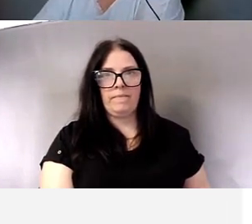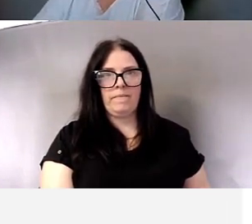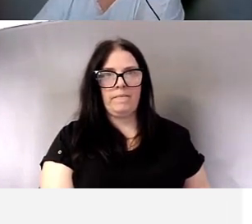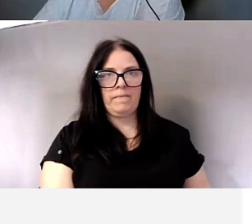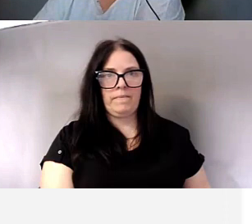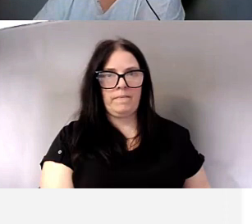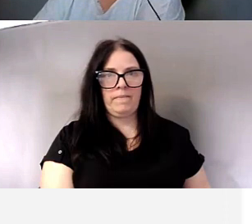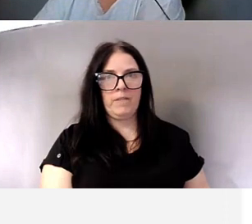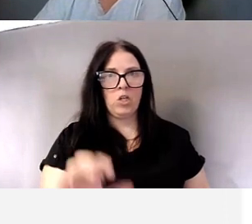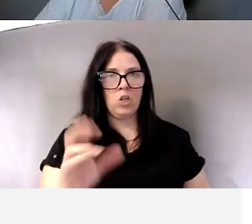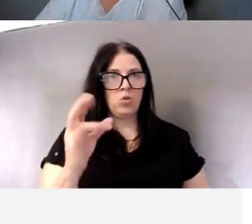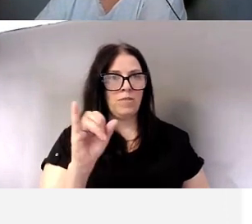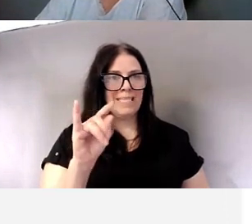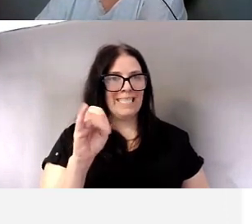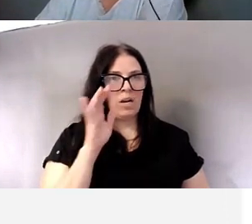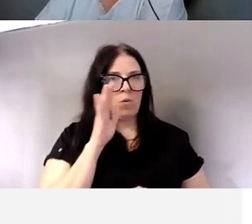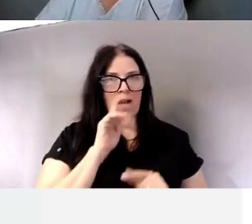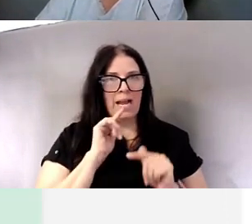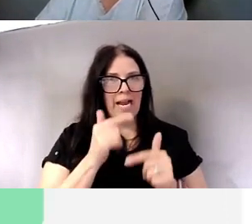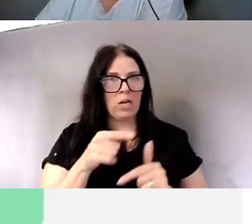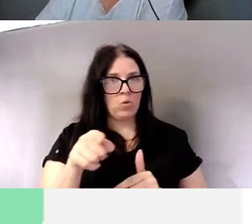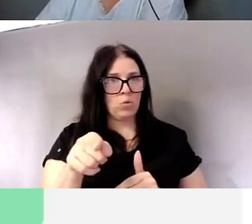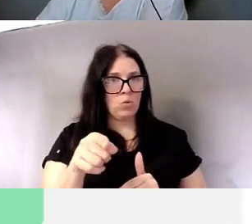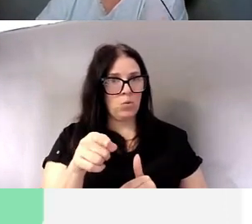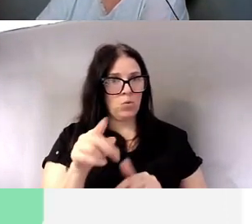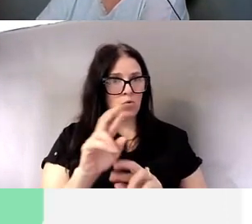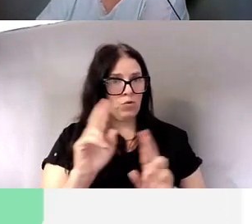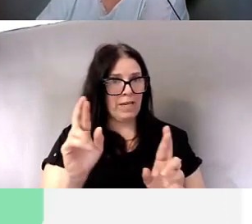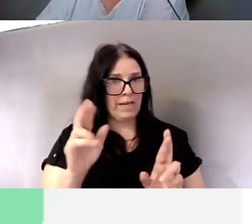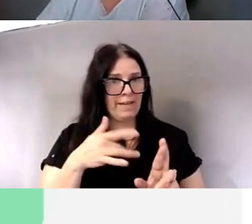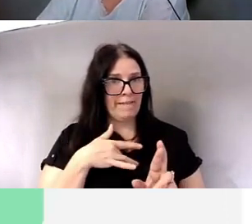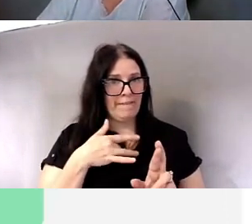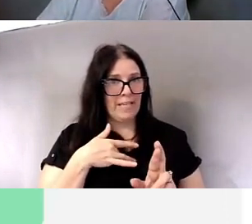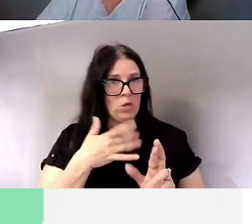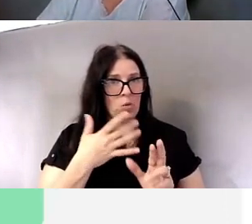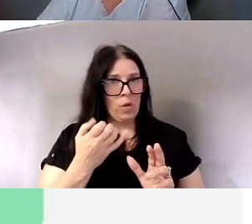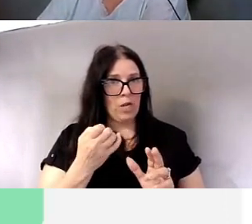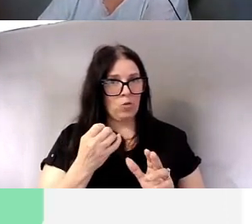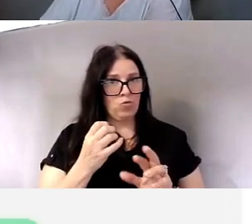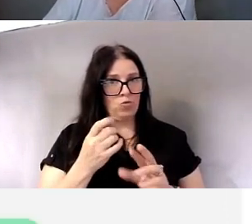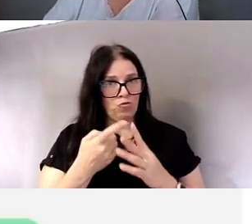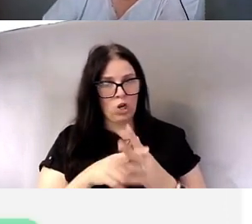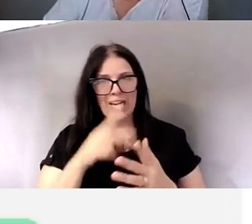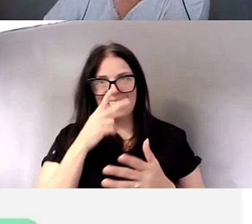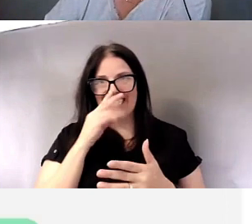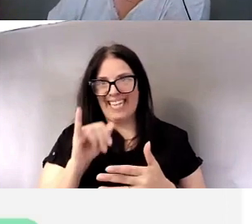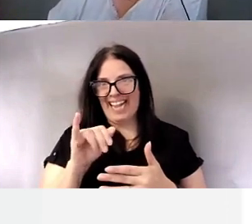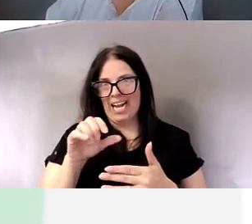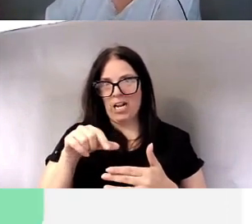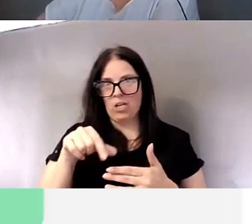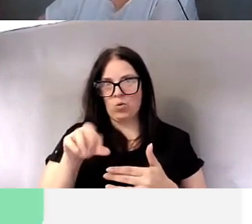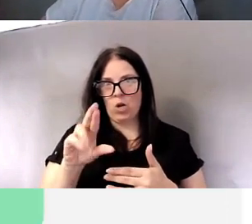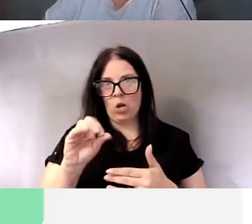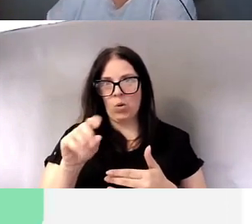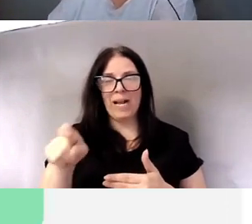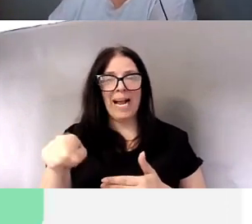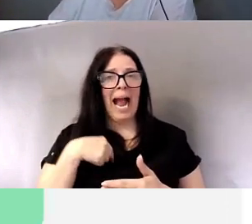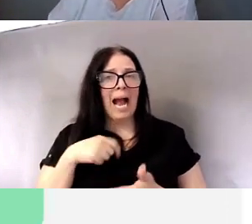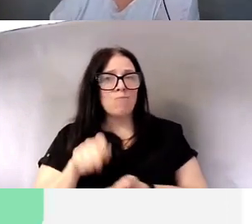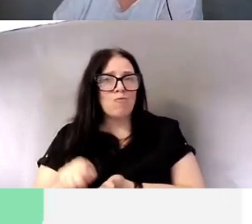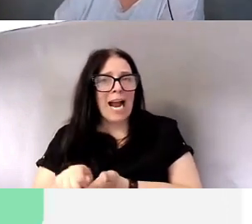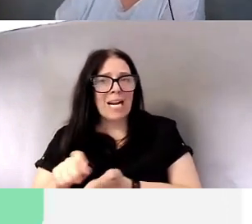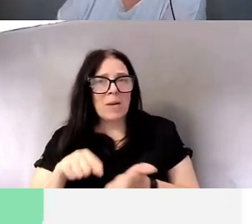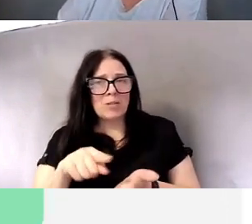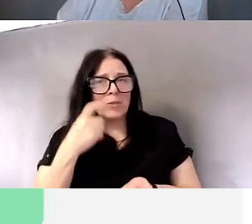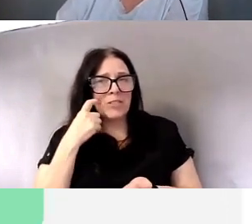So Christine, I'm going to hand it over to you. Anytime you feel like you want to jump in, go ahead. I'm quickly writing notes. What